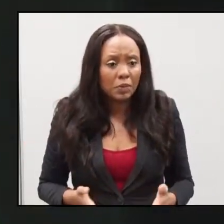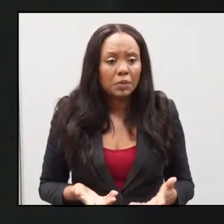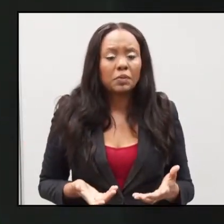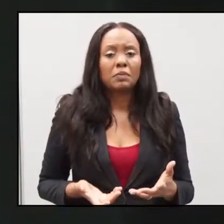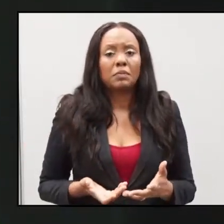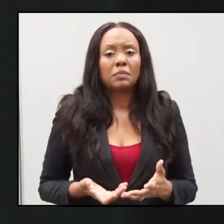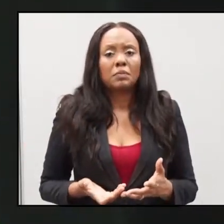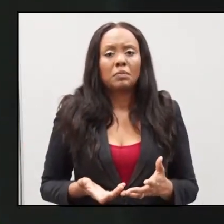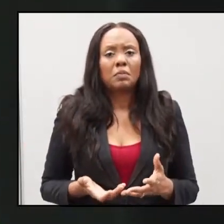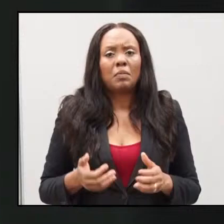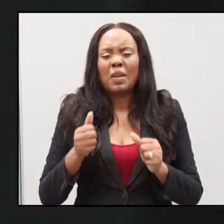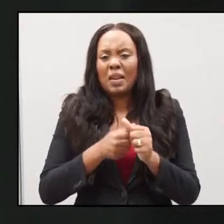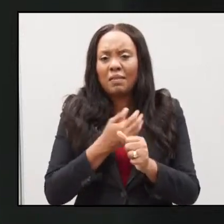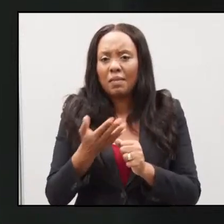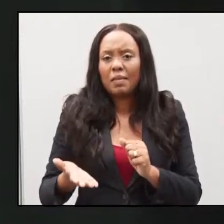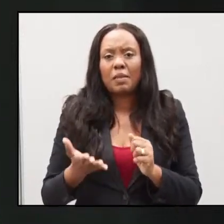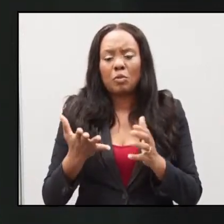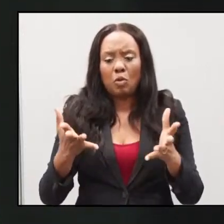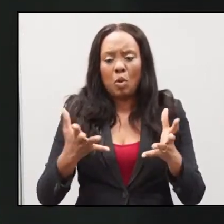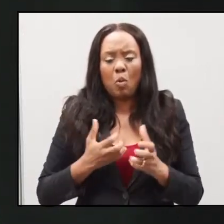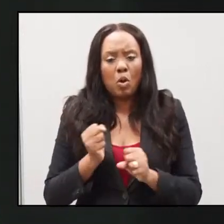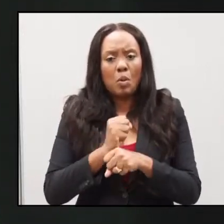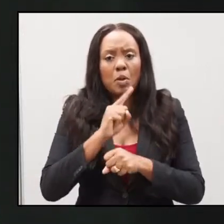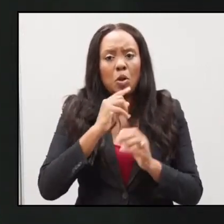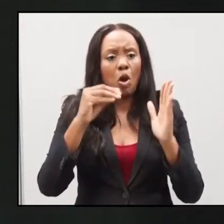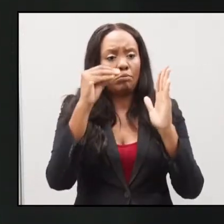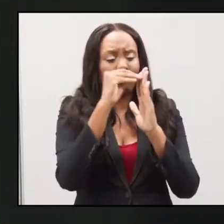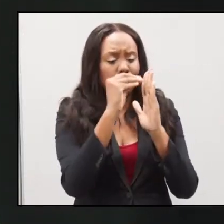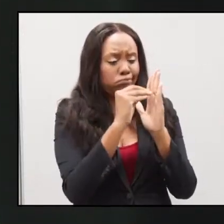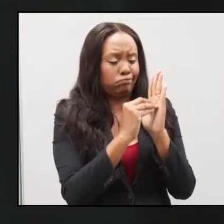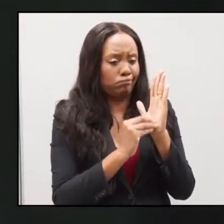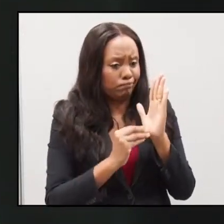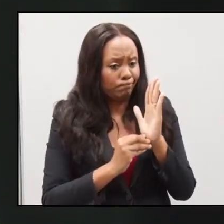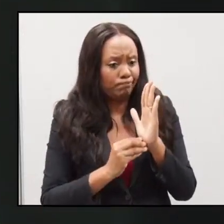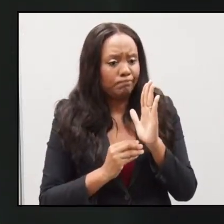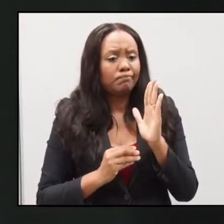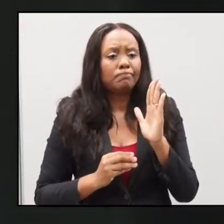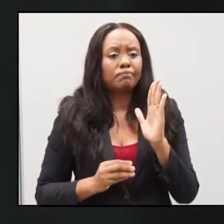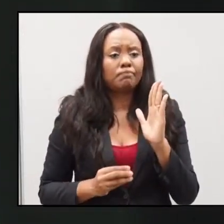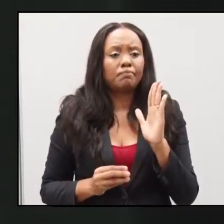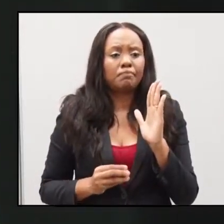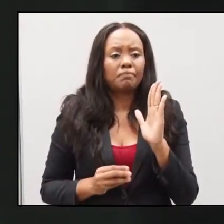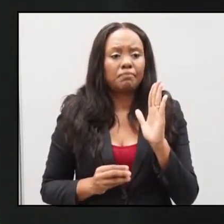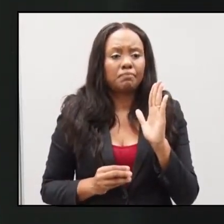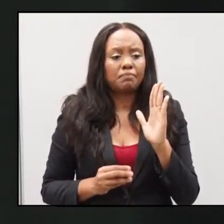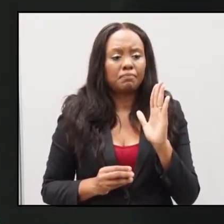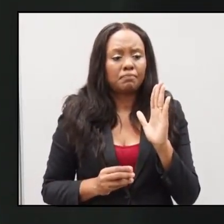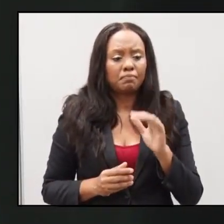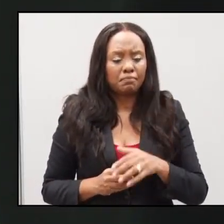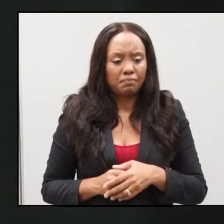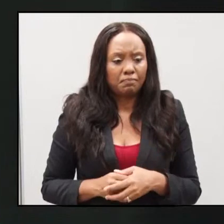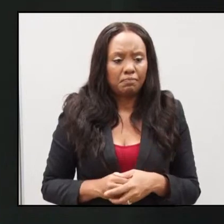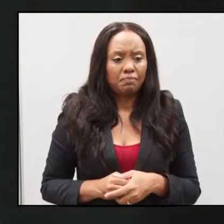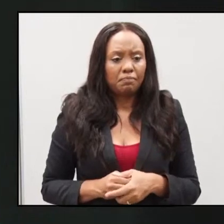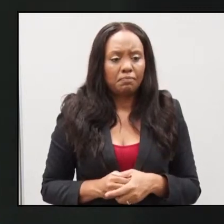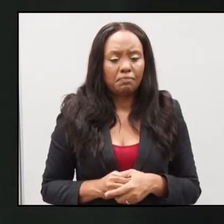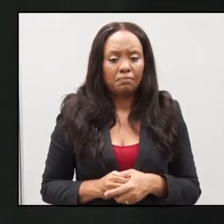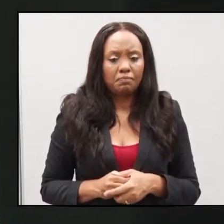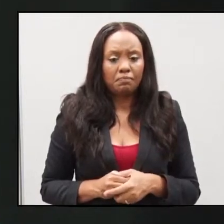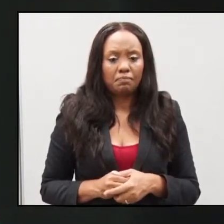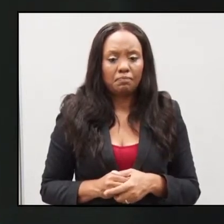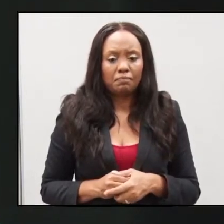and lays testimony to that, will also find this space as a space